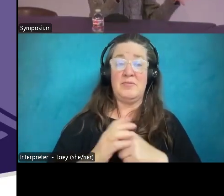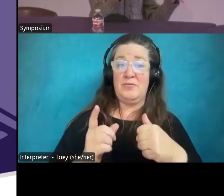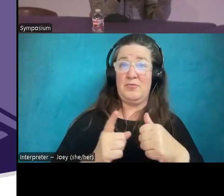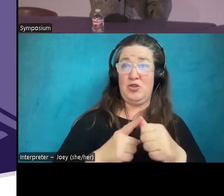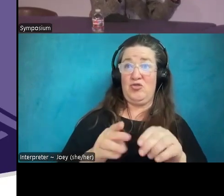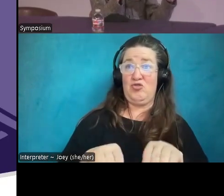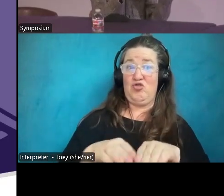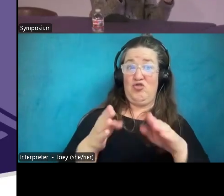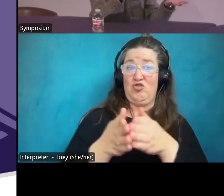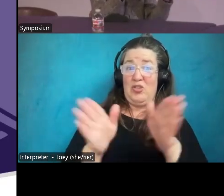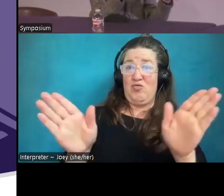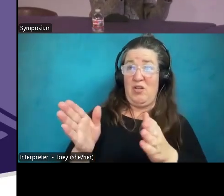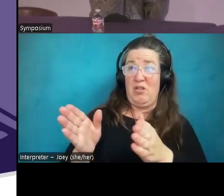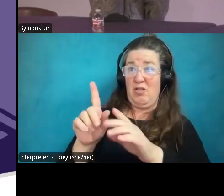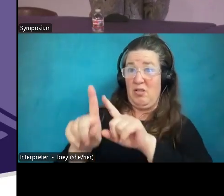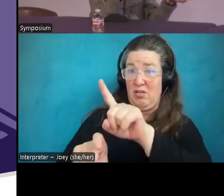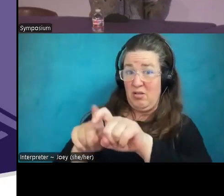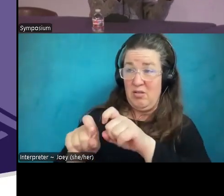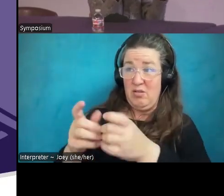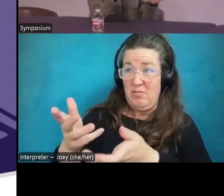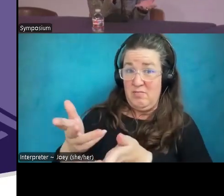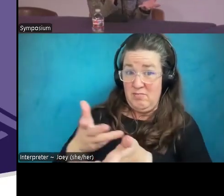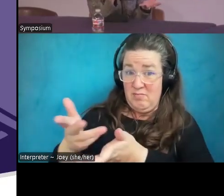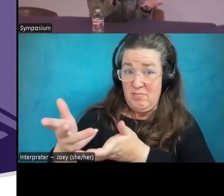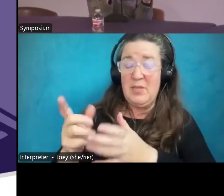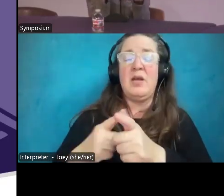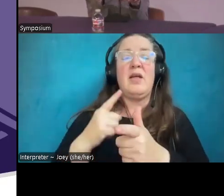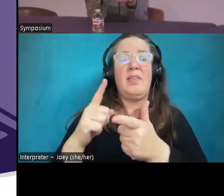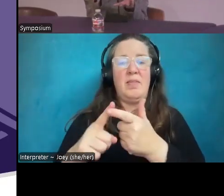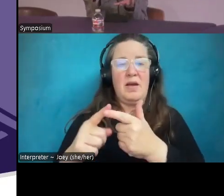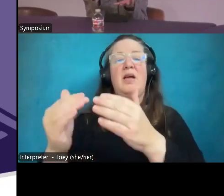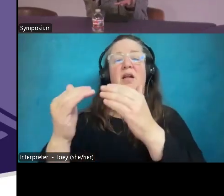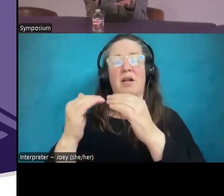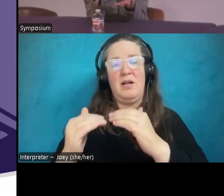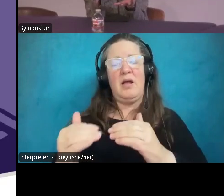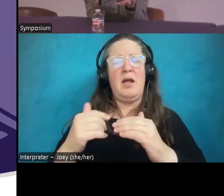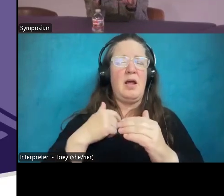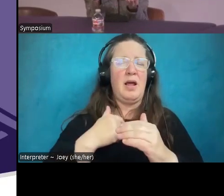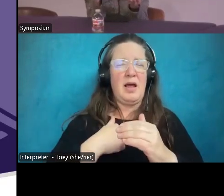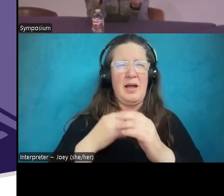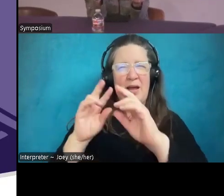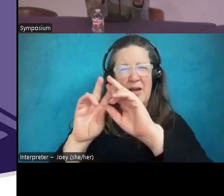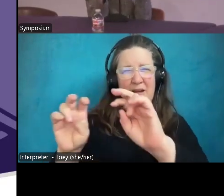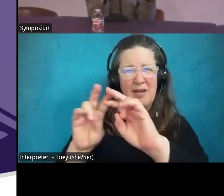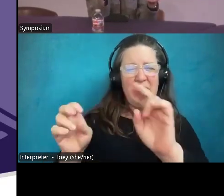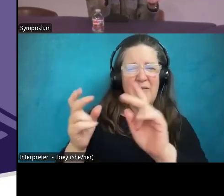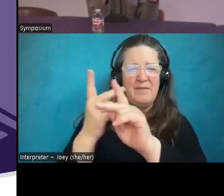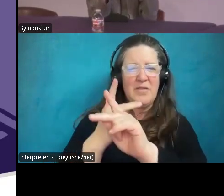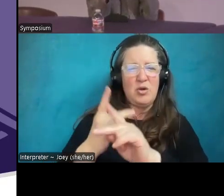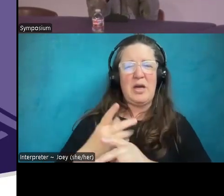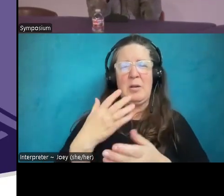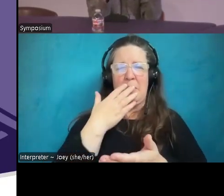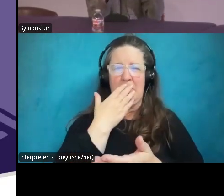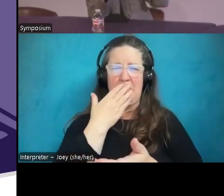I determine, based upon my interactions with you, sort of the best measures to give to assess cognitive functioning. So I'm trying to be thorough,